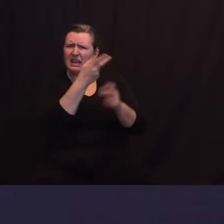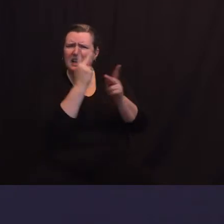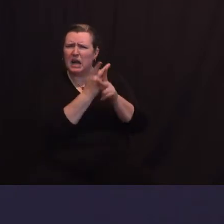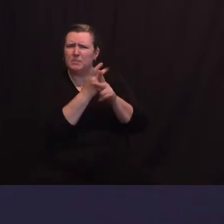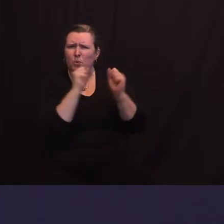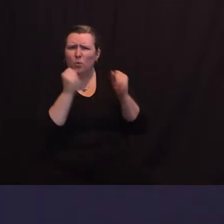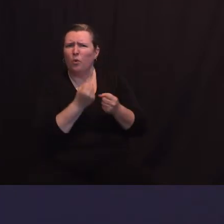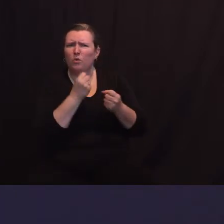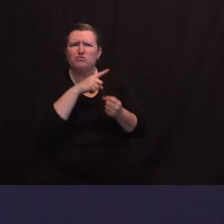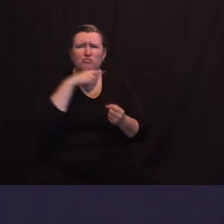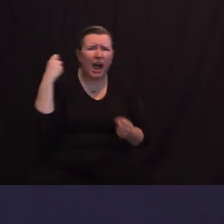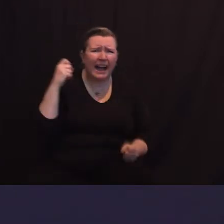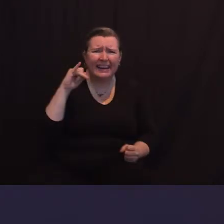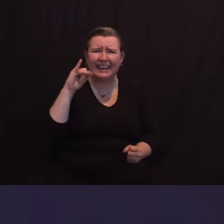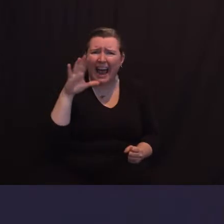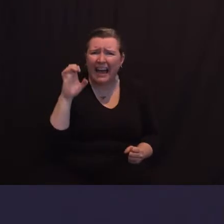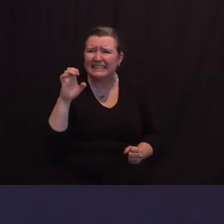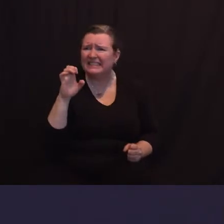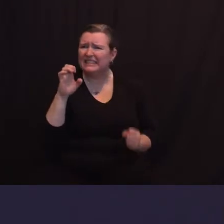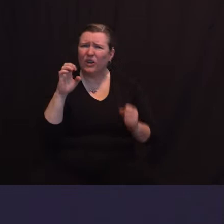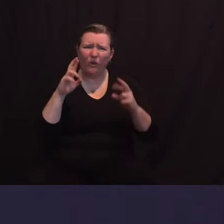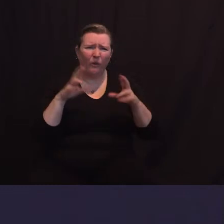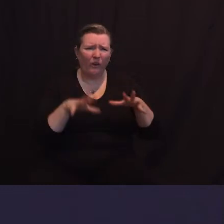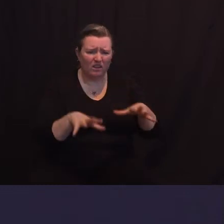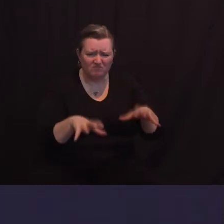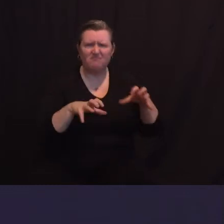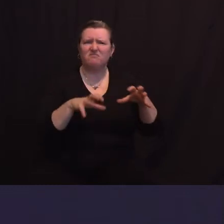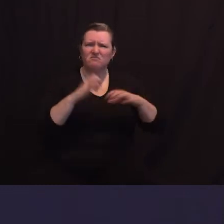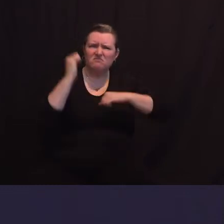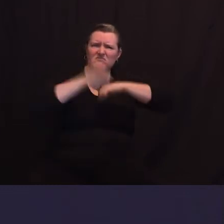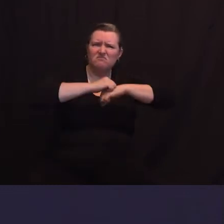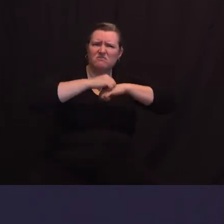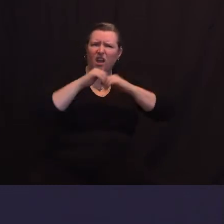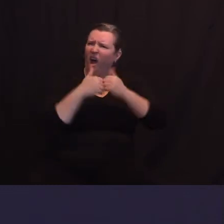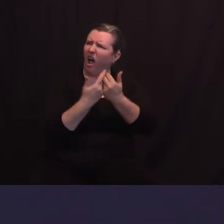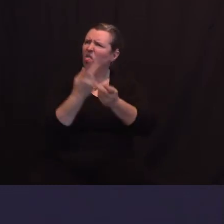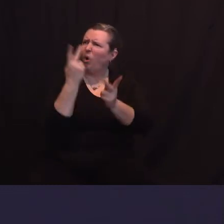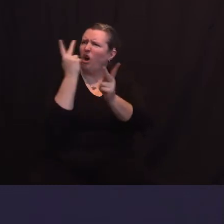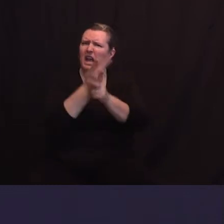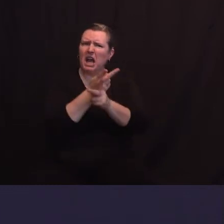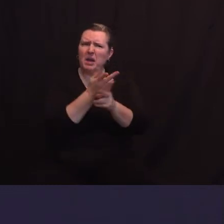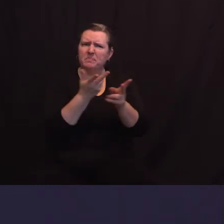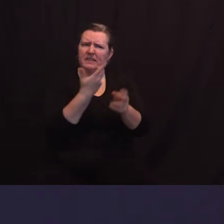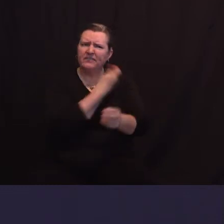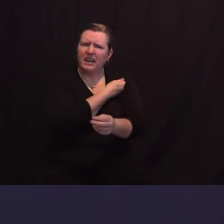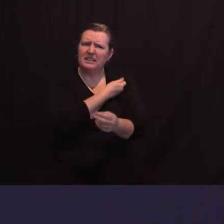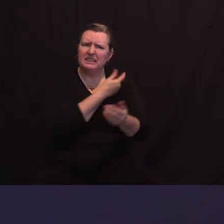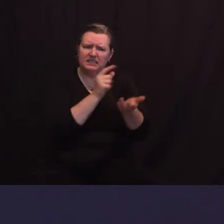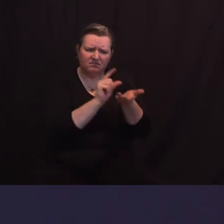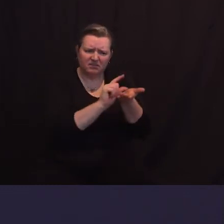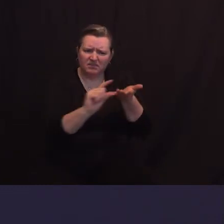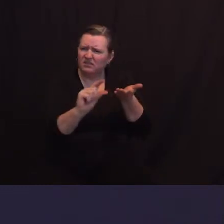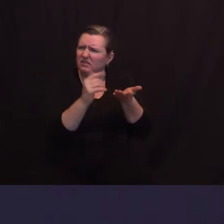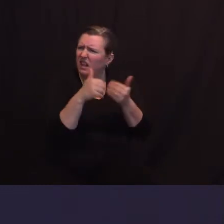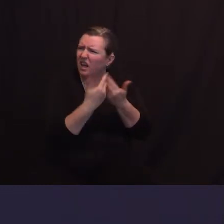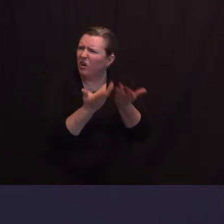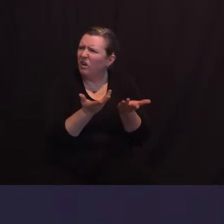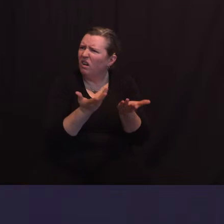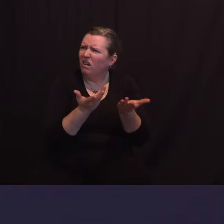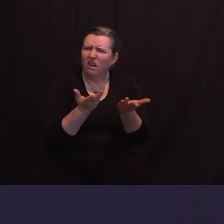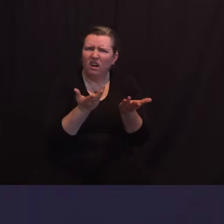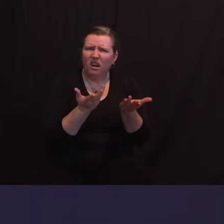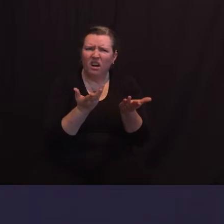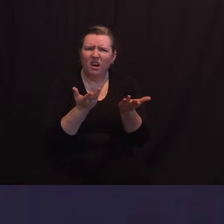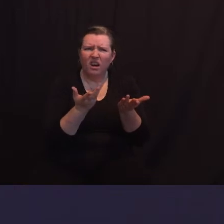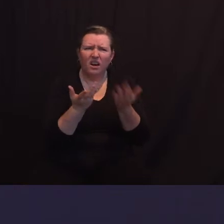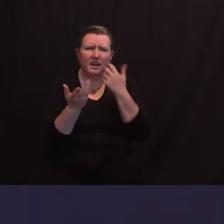there? And how long do they keep the vaccine? And then finally, you guys mentioned the hospitalizations are up slightly